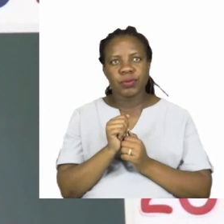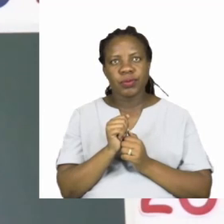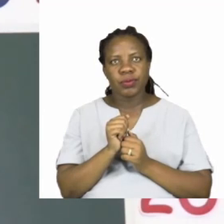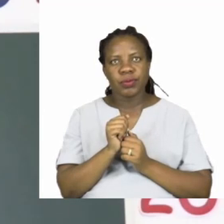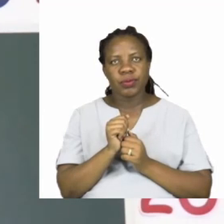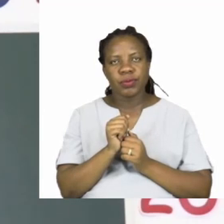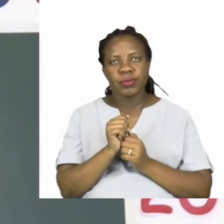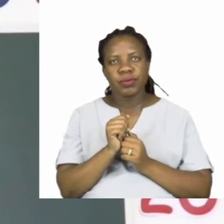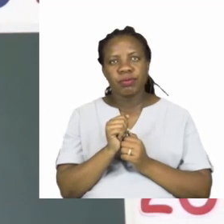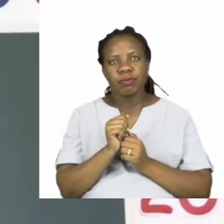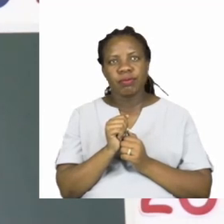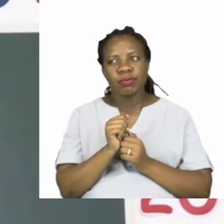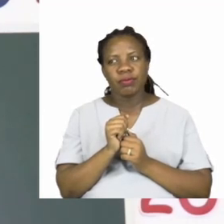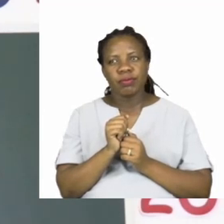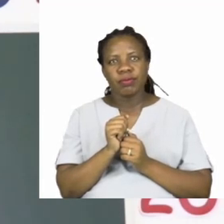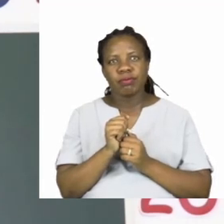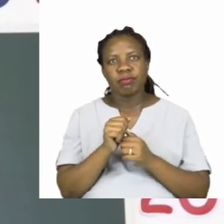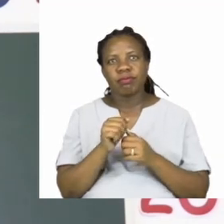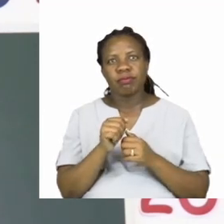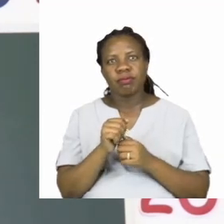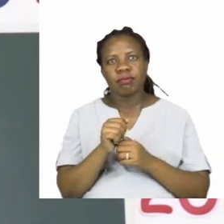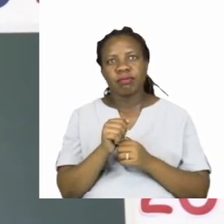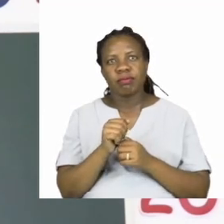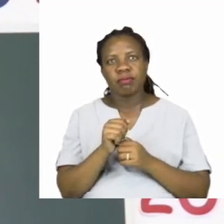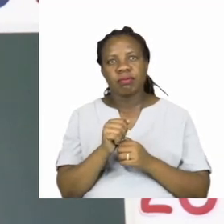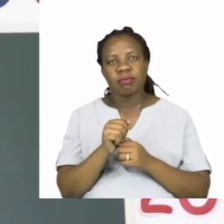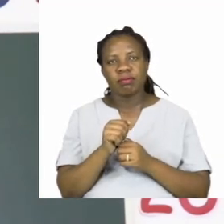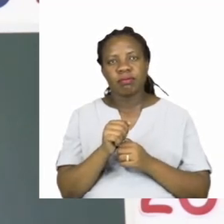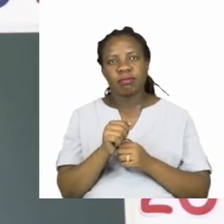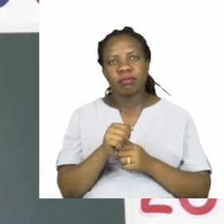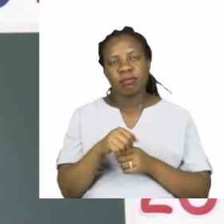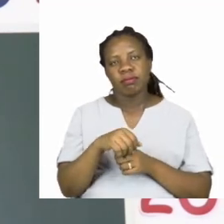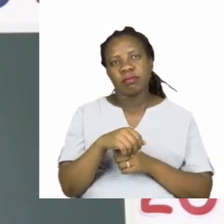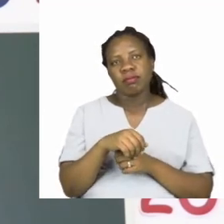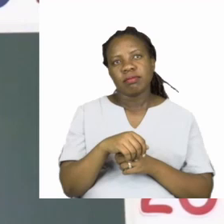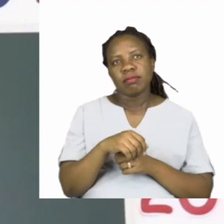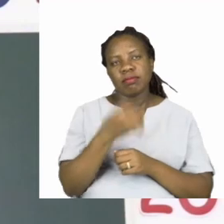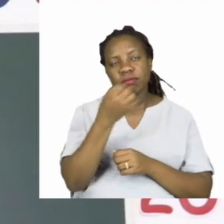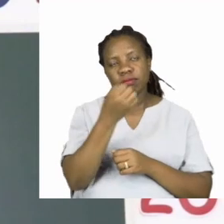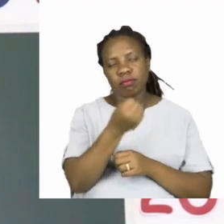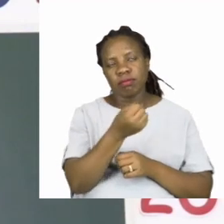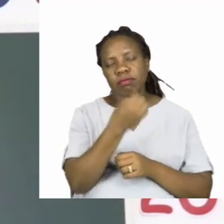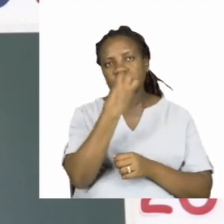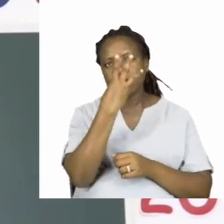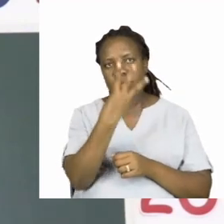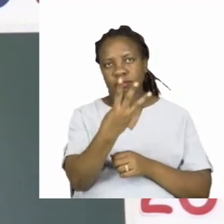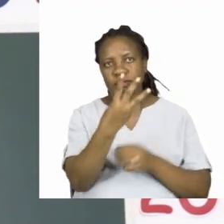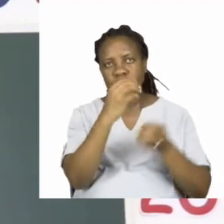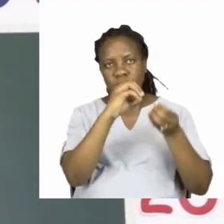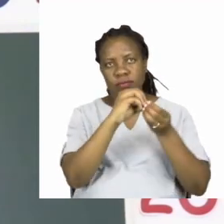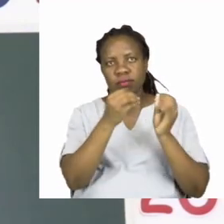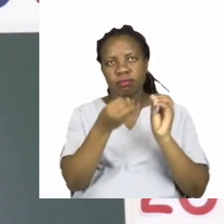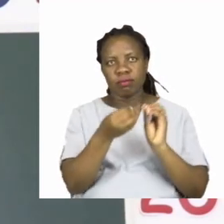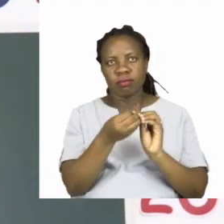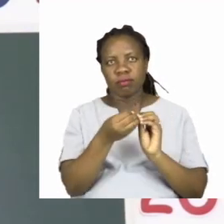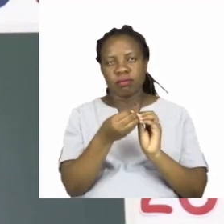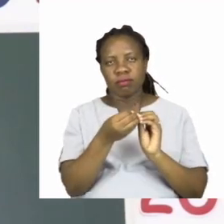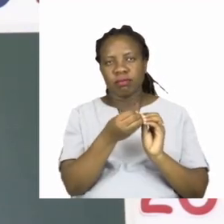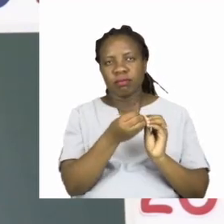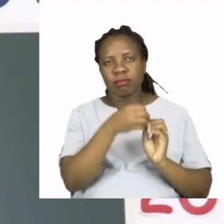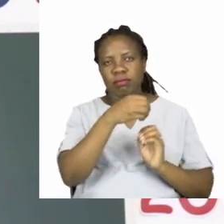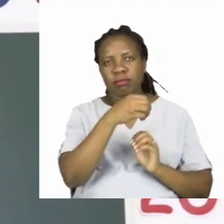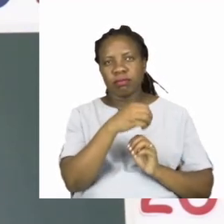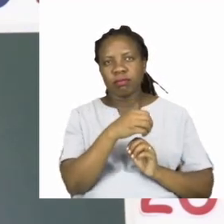10. So for this one where we have 3 digits, we know that this is